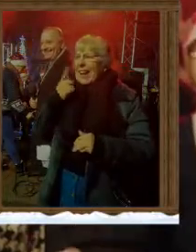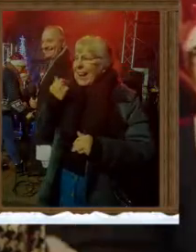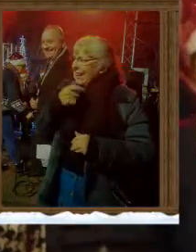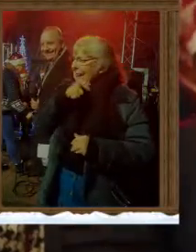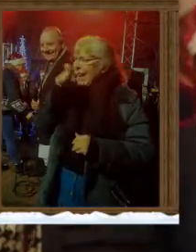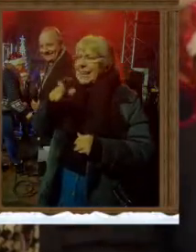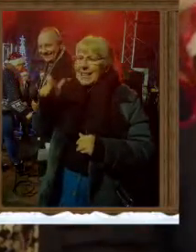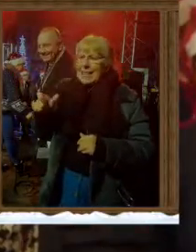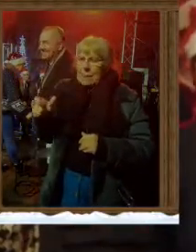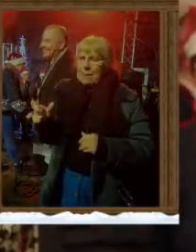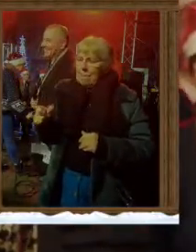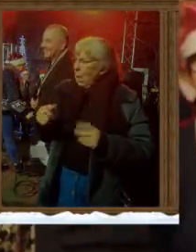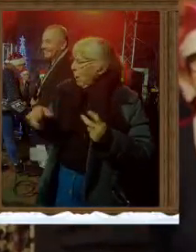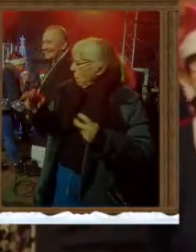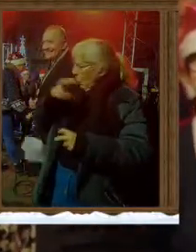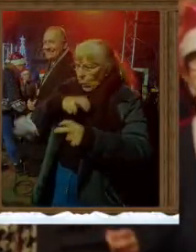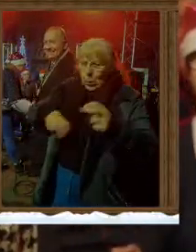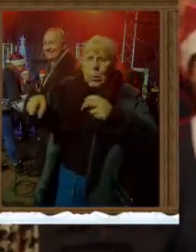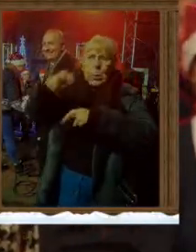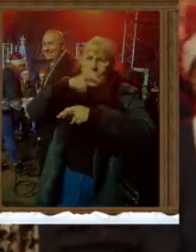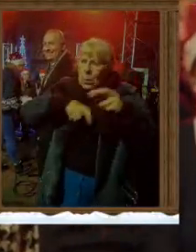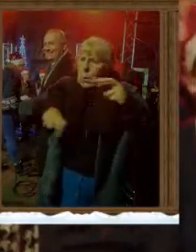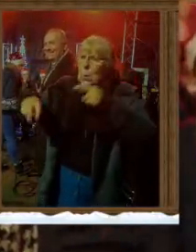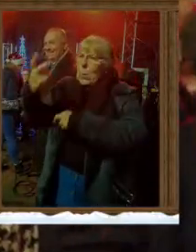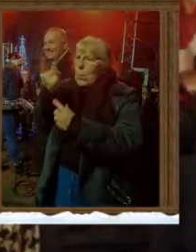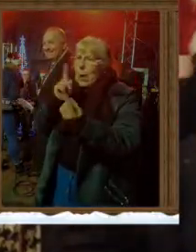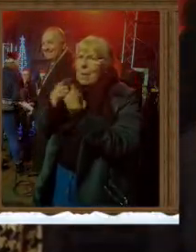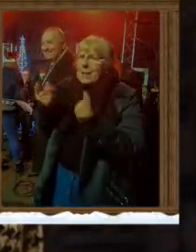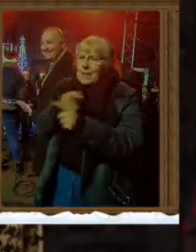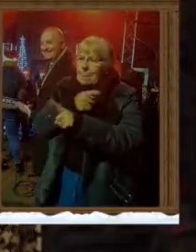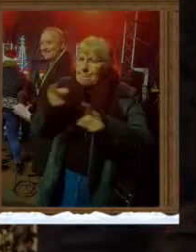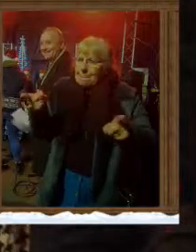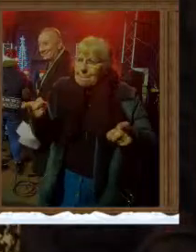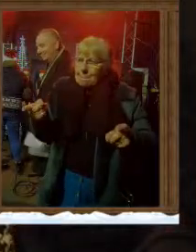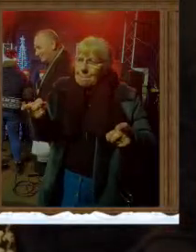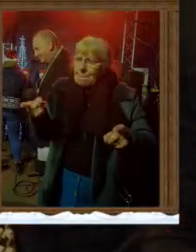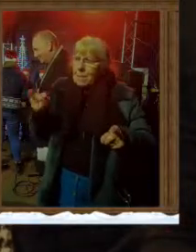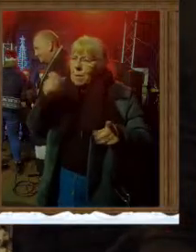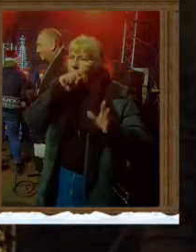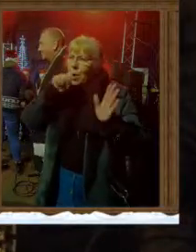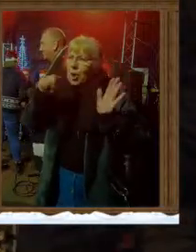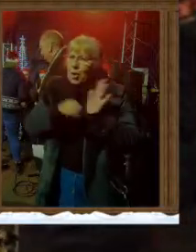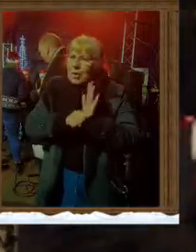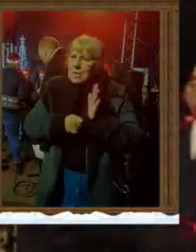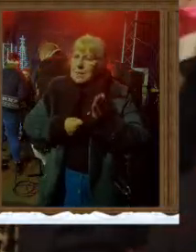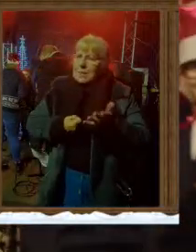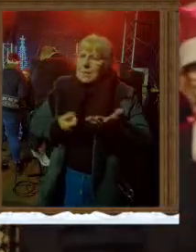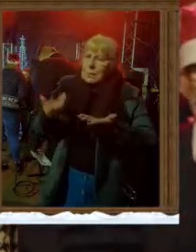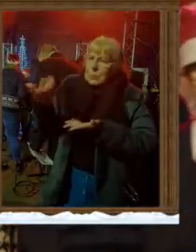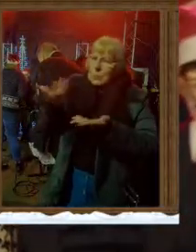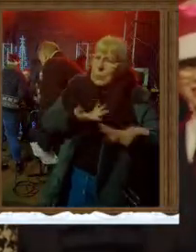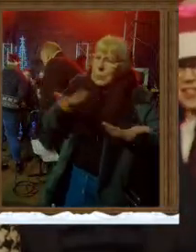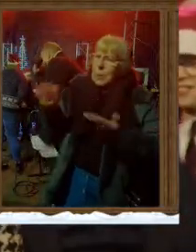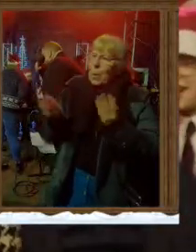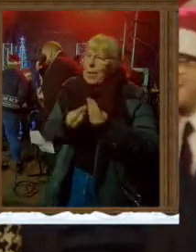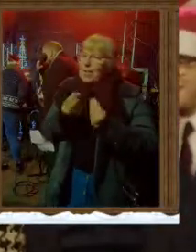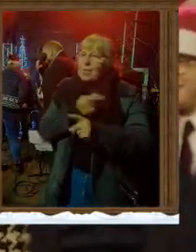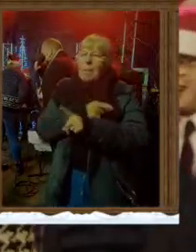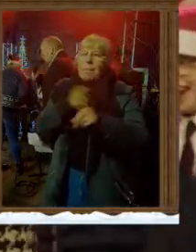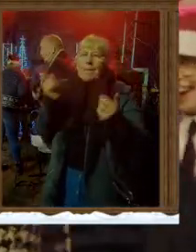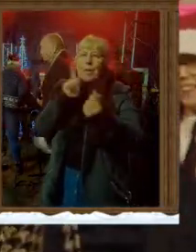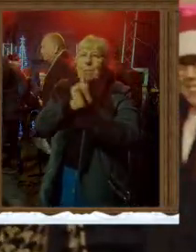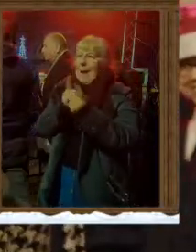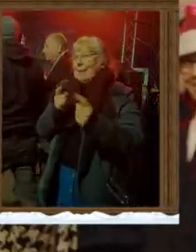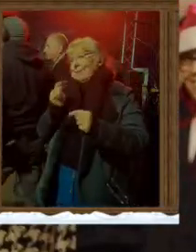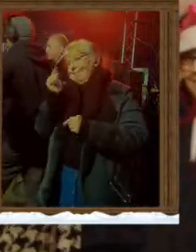I wandered all around the town and met some of you. And we were talking about Christmas, and here's how I got on when I caught up with a few of you just down